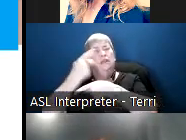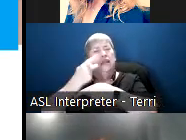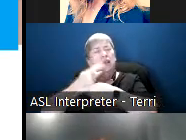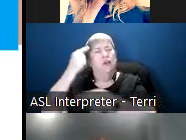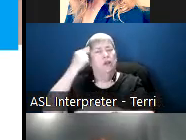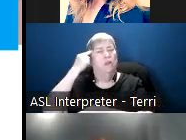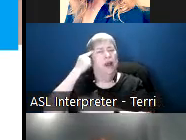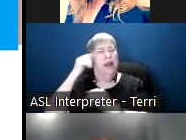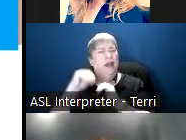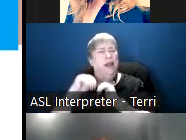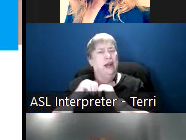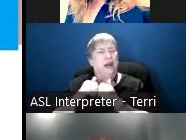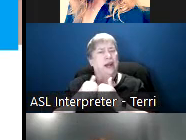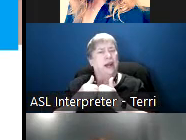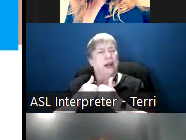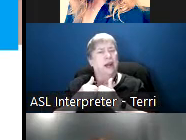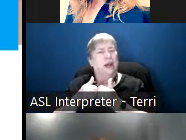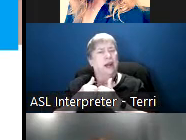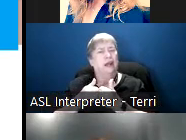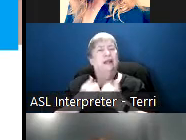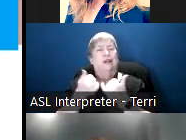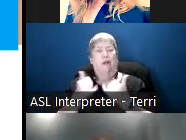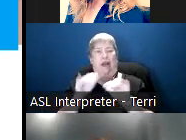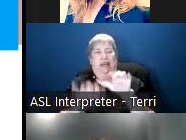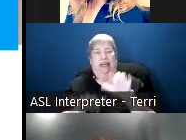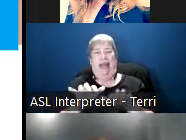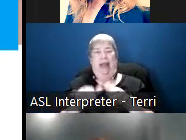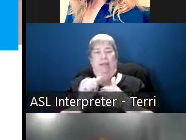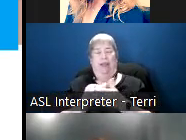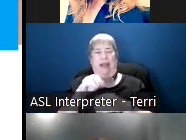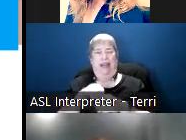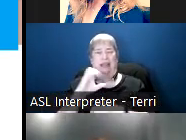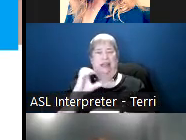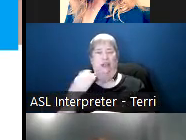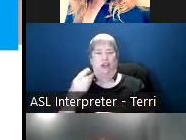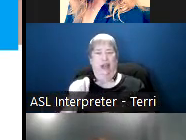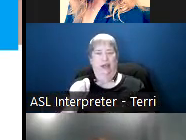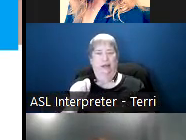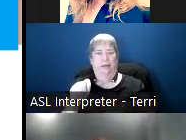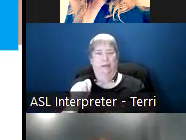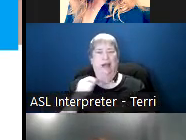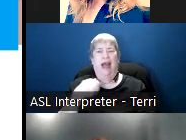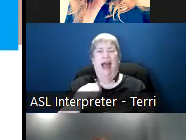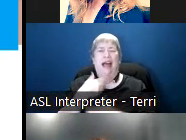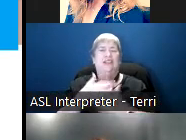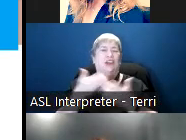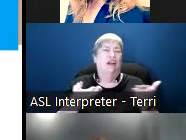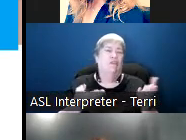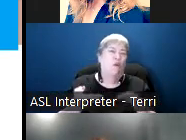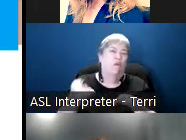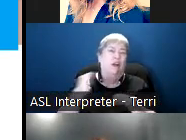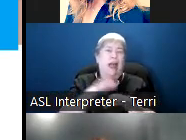brain? So put that in the chat as well. And like Alyssa said, there's a lot of overlap.